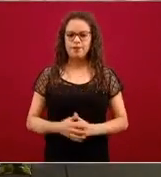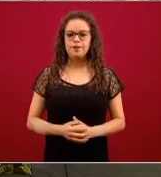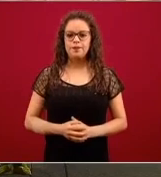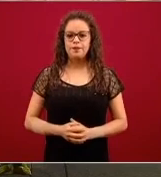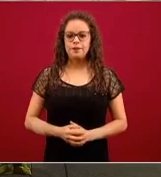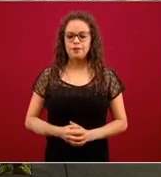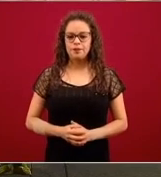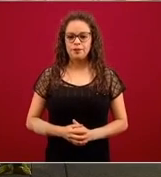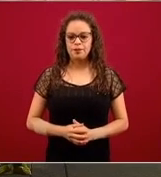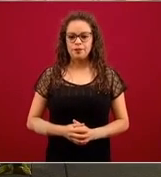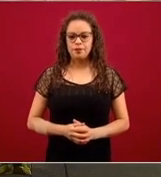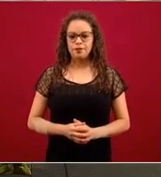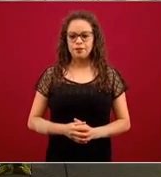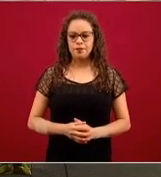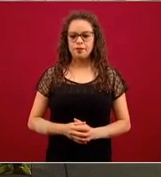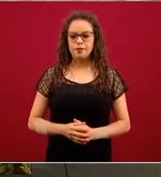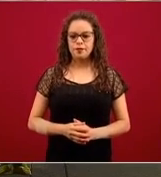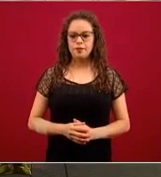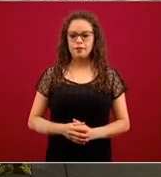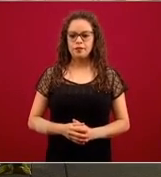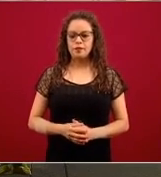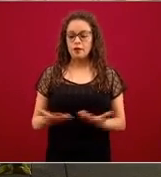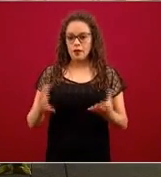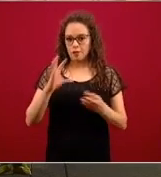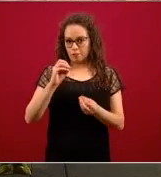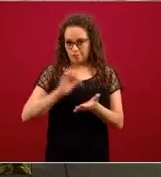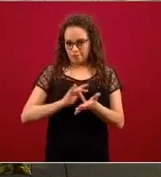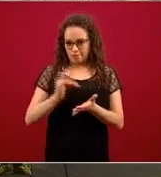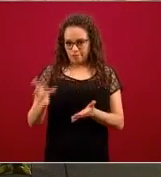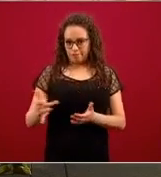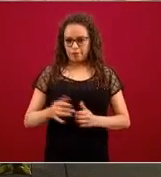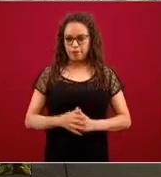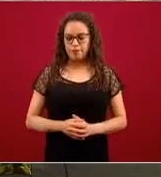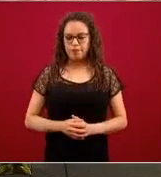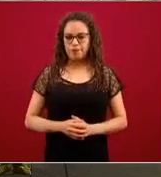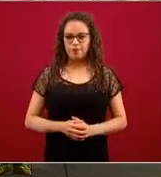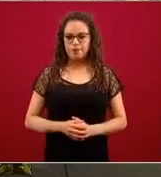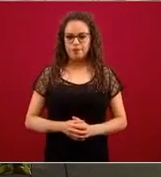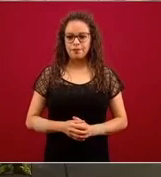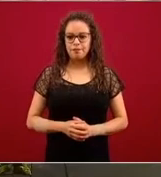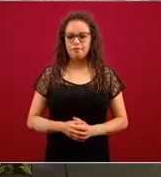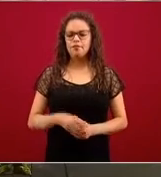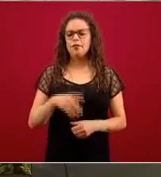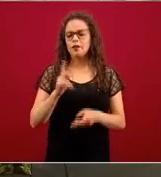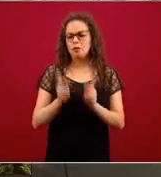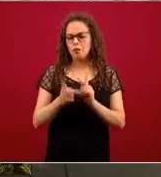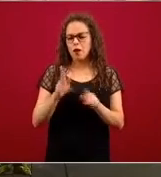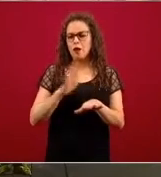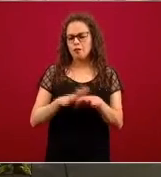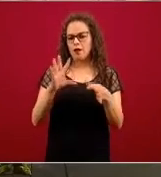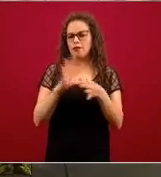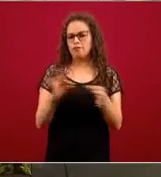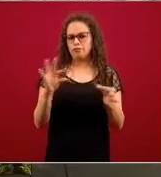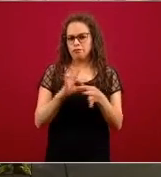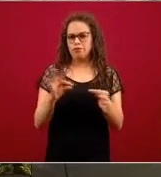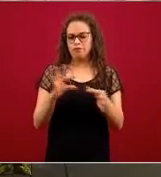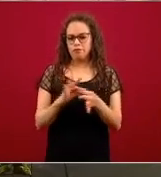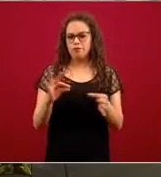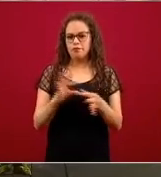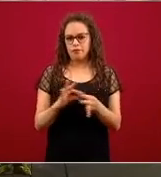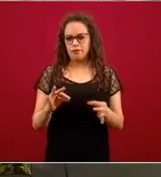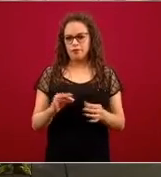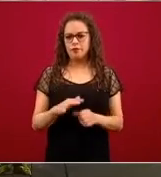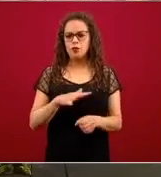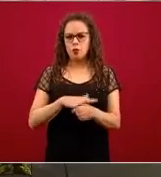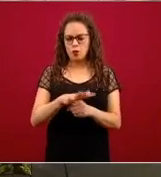a video that was addressed specifically at children to explain them the current situation. Now, thank you